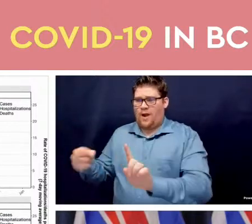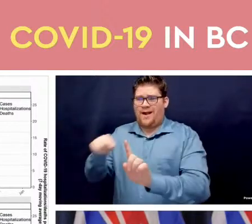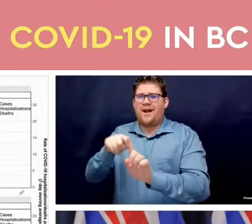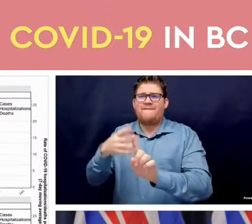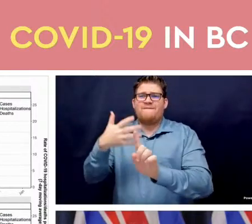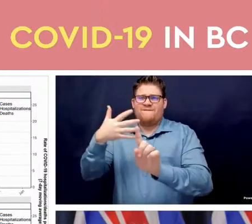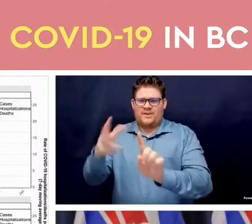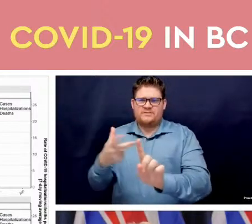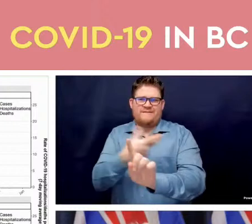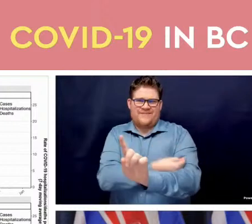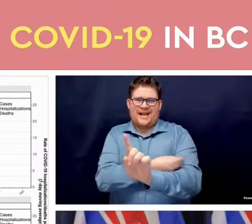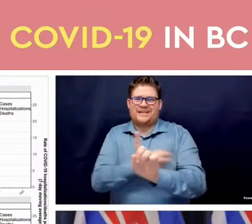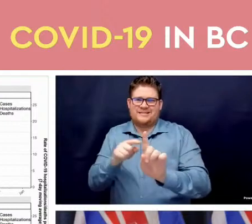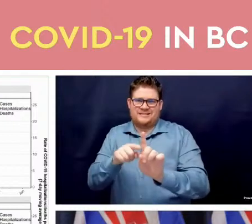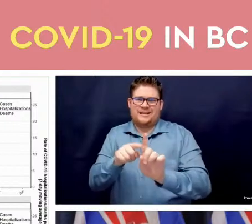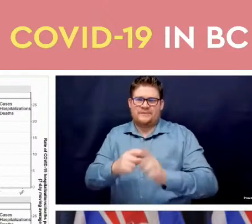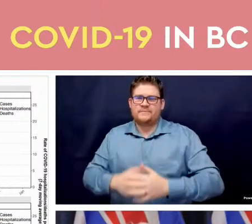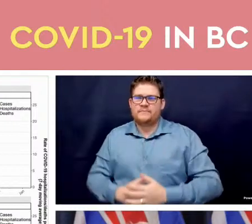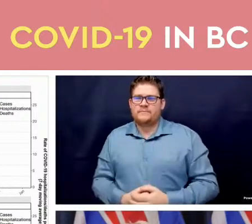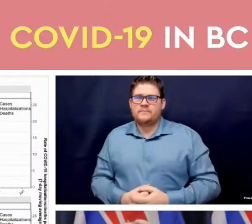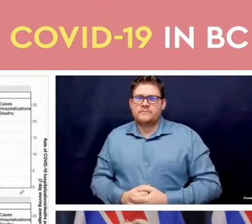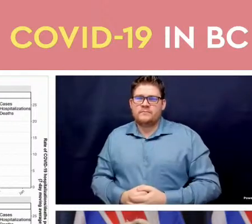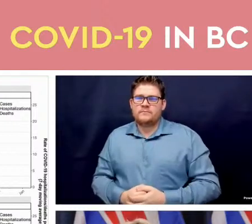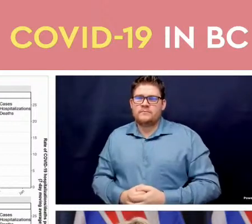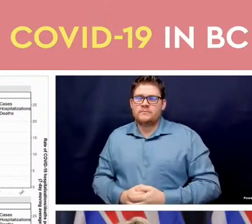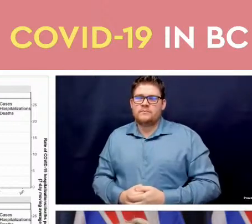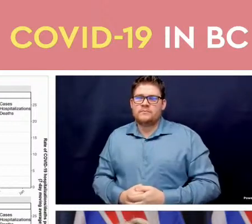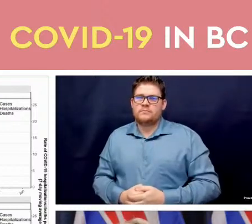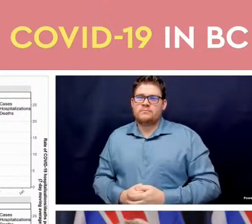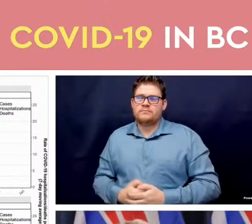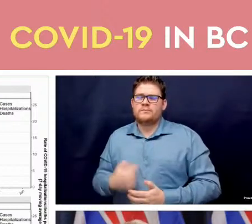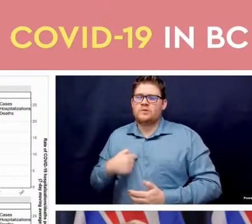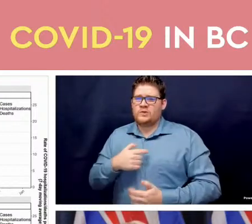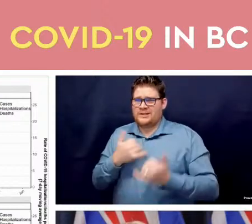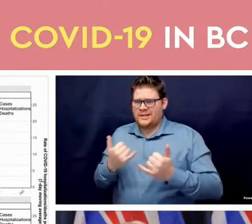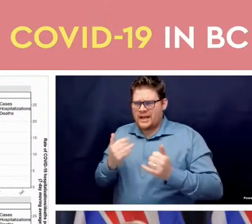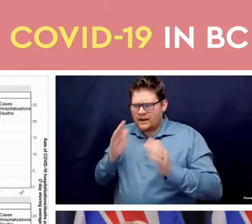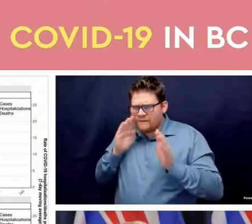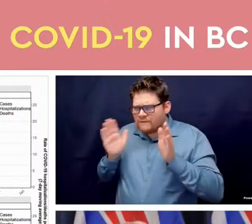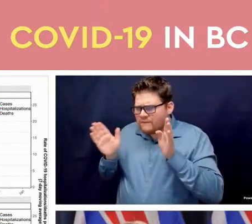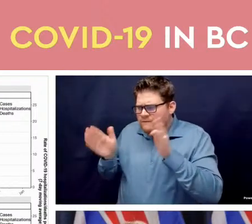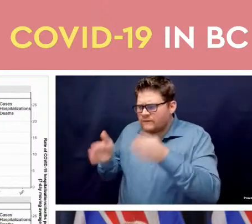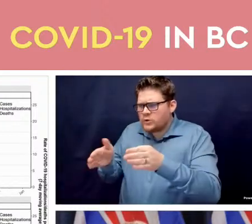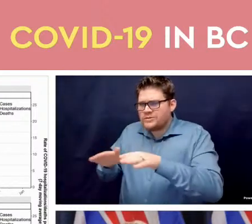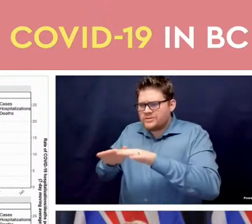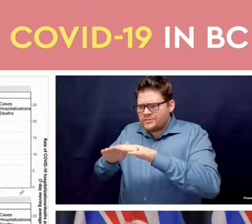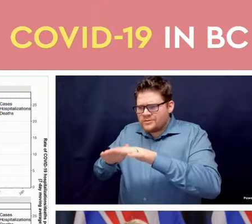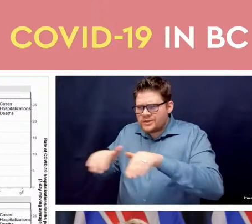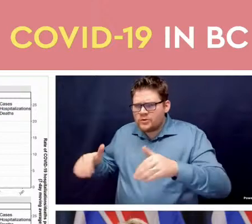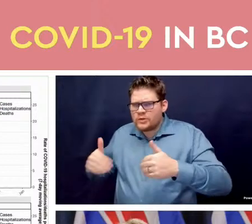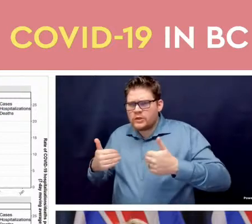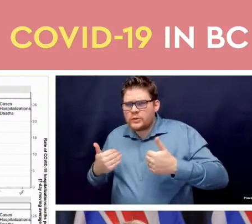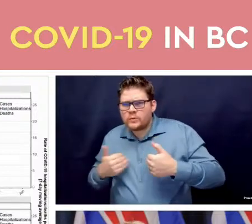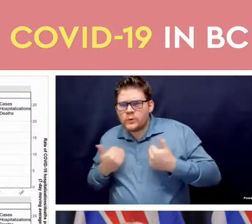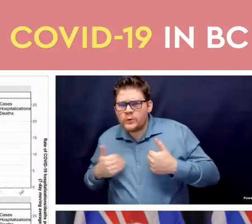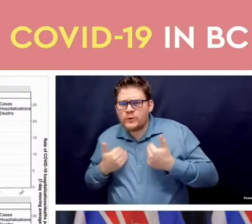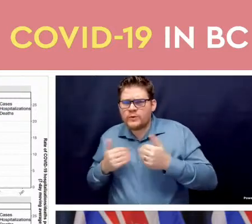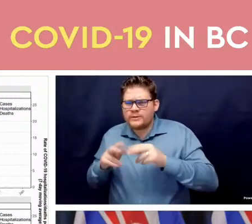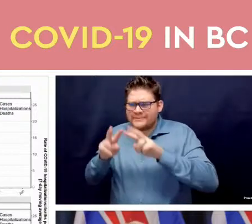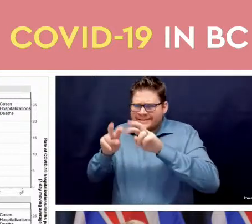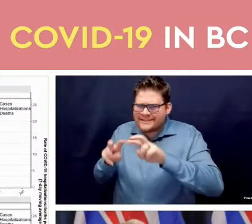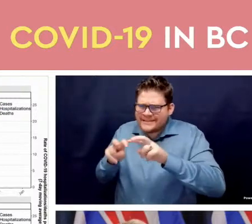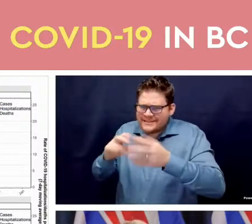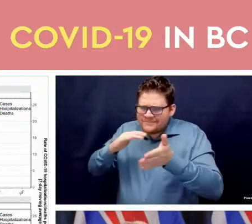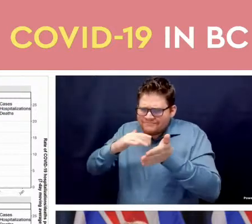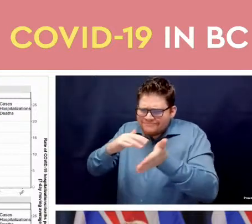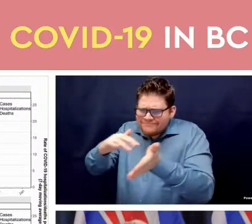our pediatric colleagues. It's what they're seeing as well, that it behaves more like some of the other respiratory viruses in triggering things